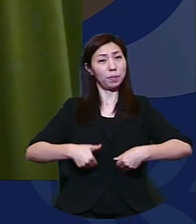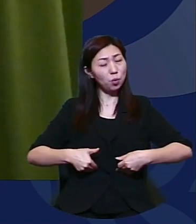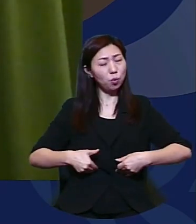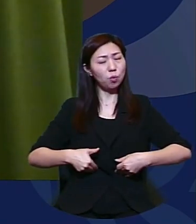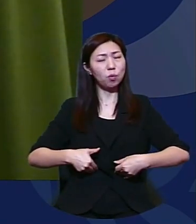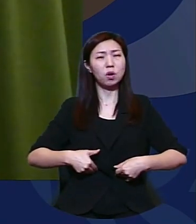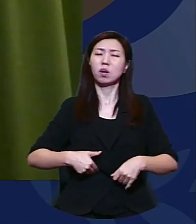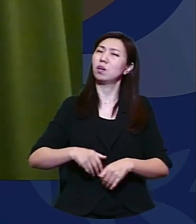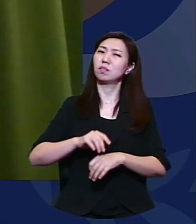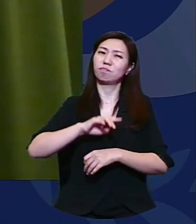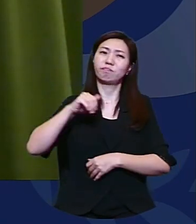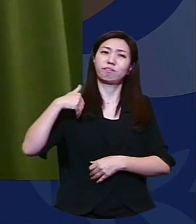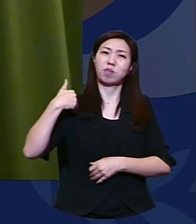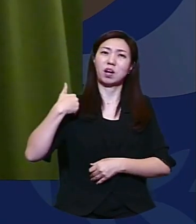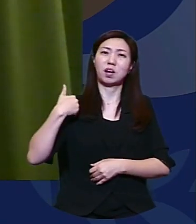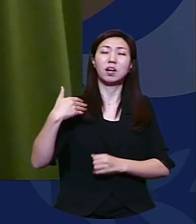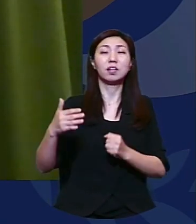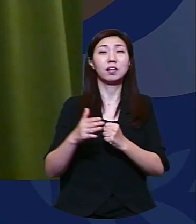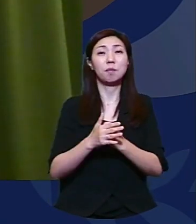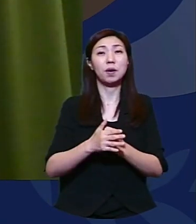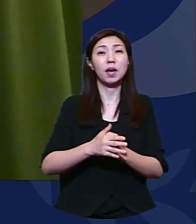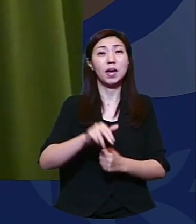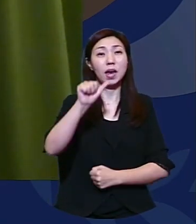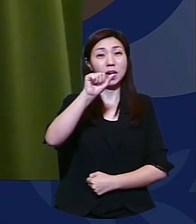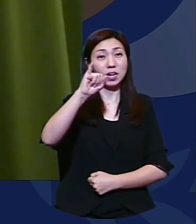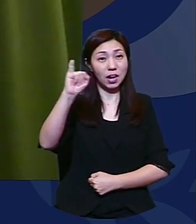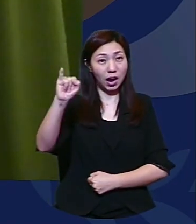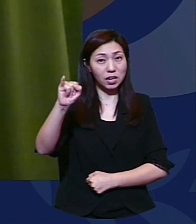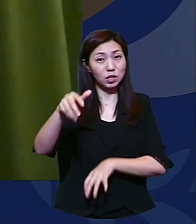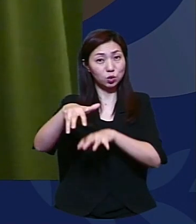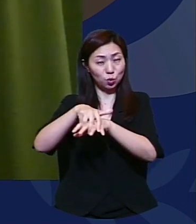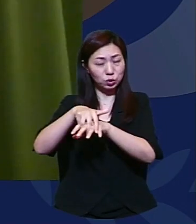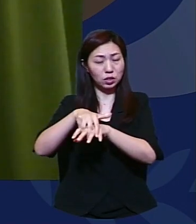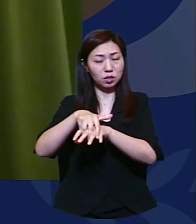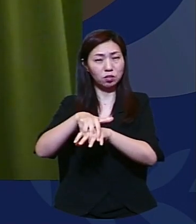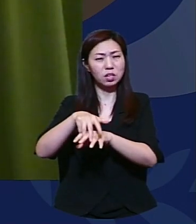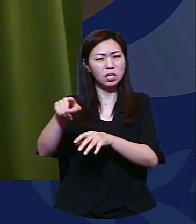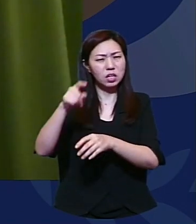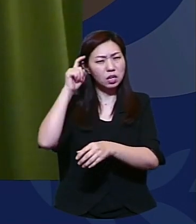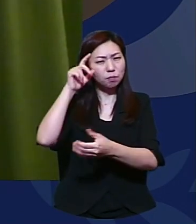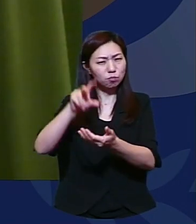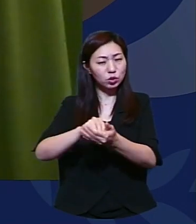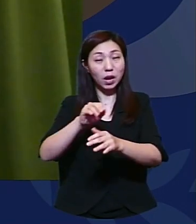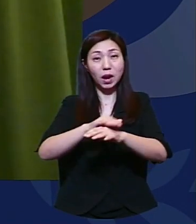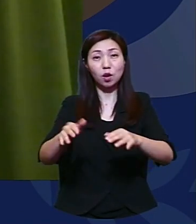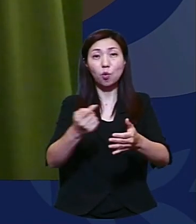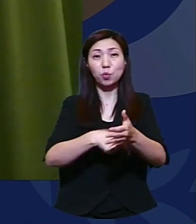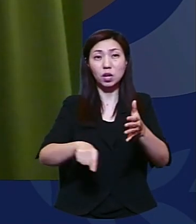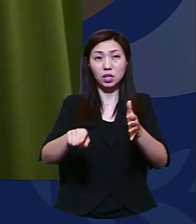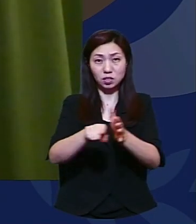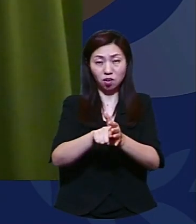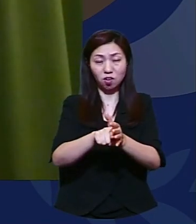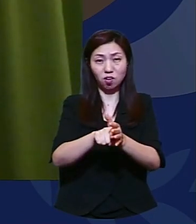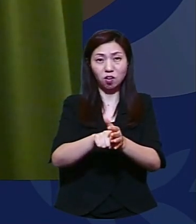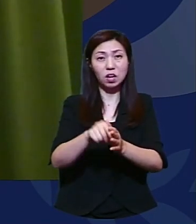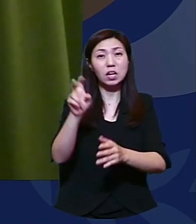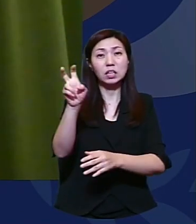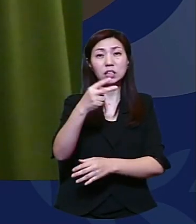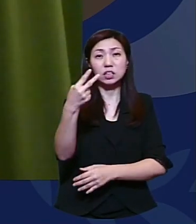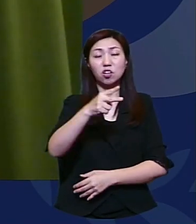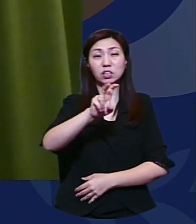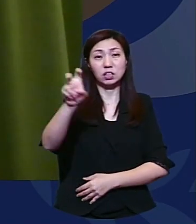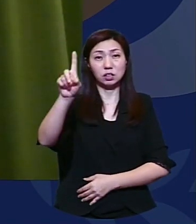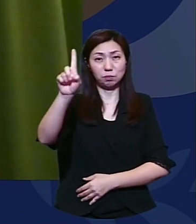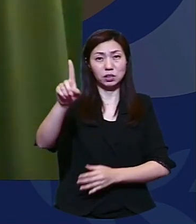the agency's first ever digital strategy in April 2020. In drafting the strategy, we took inspiration from the principles for